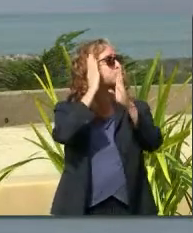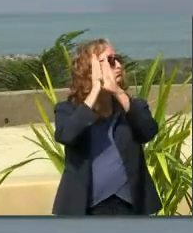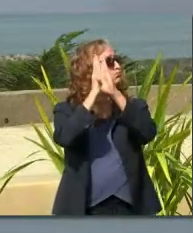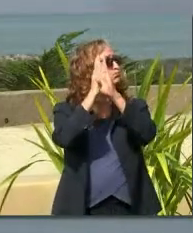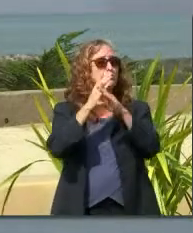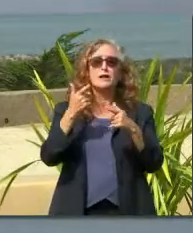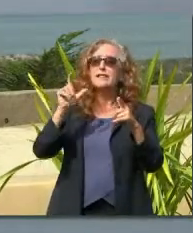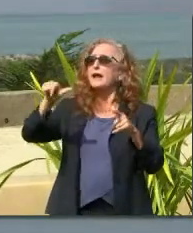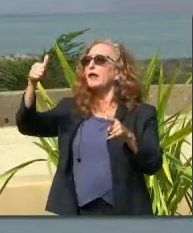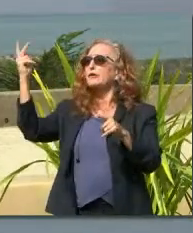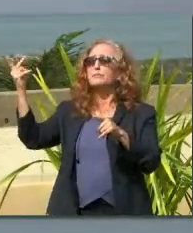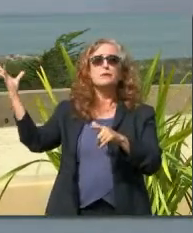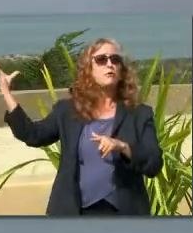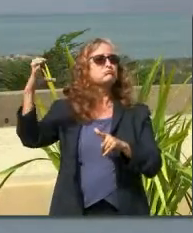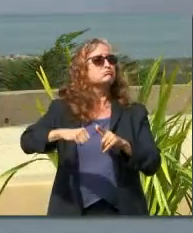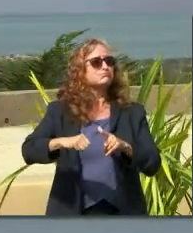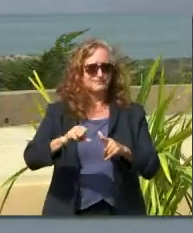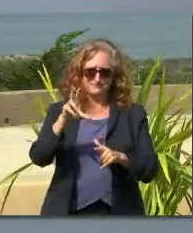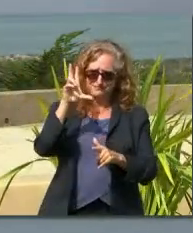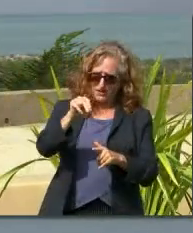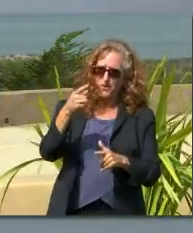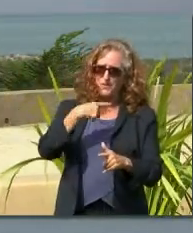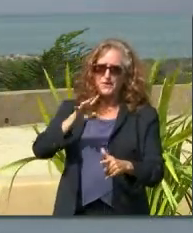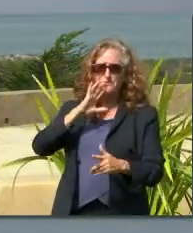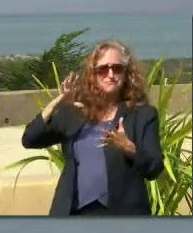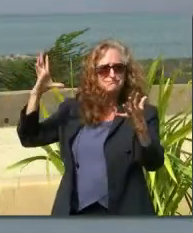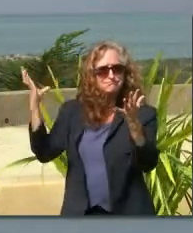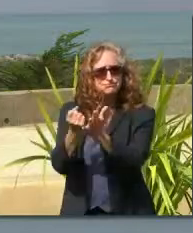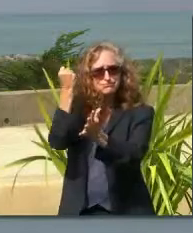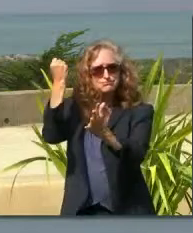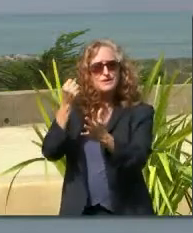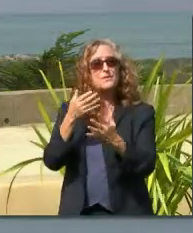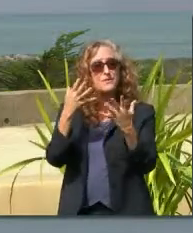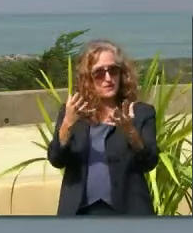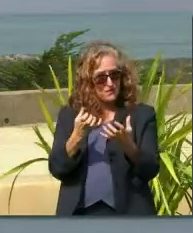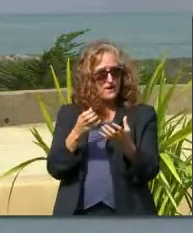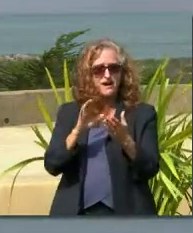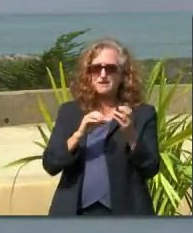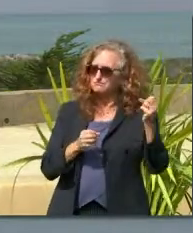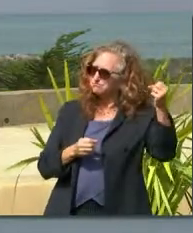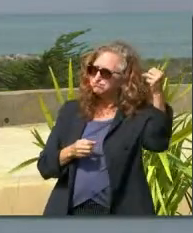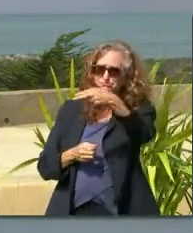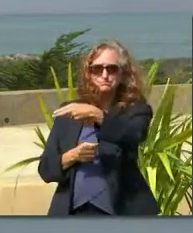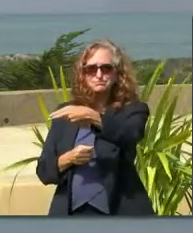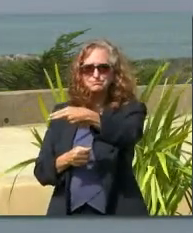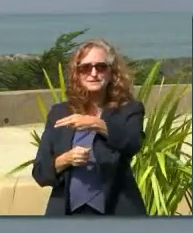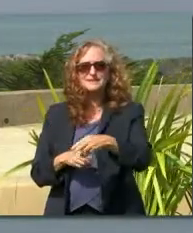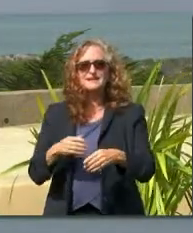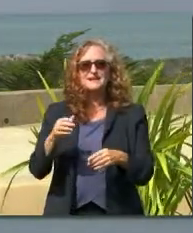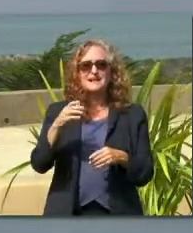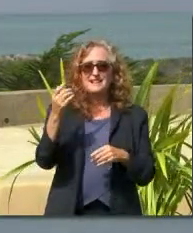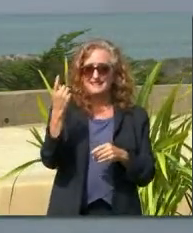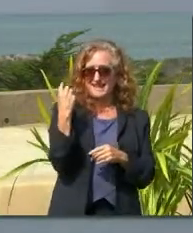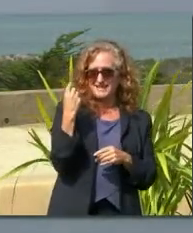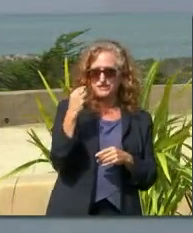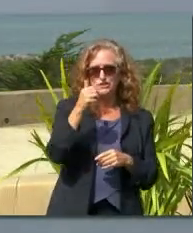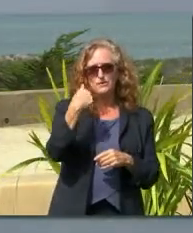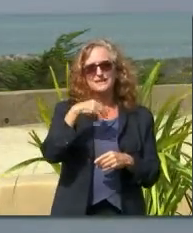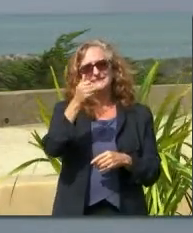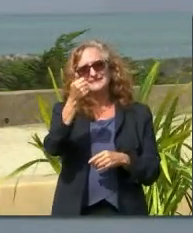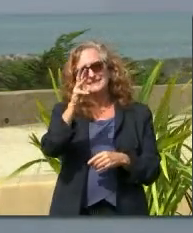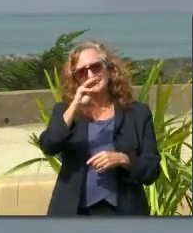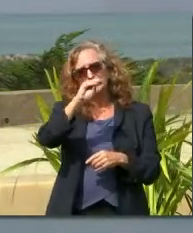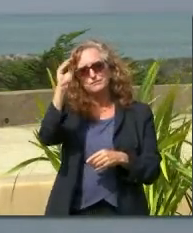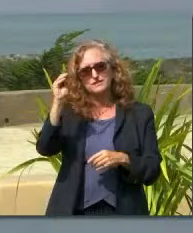to other jurisdictions, other parts of this country and globe. We want to dominate that. I'm proud last year we hit 16% of all the new vehicle